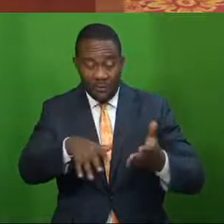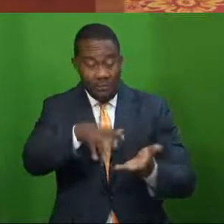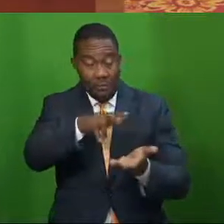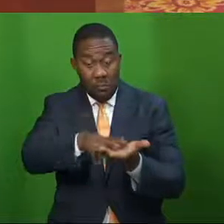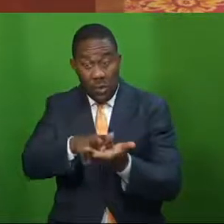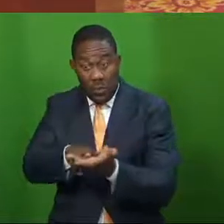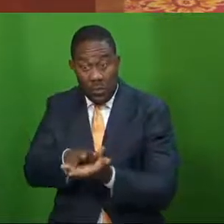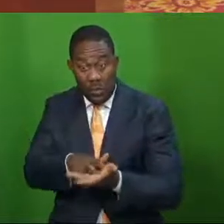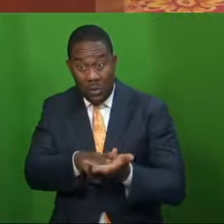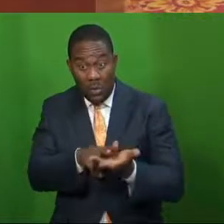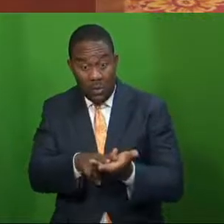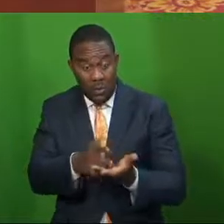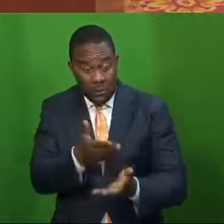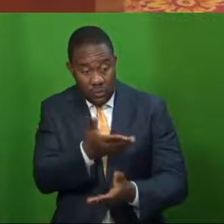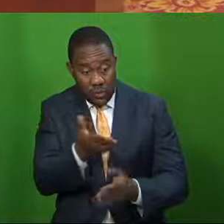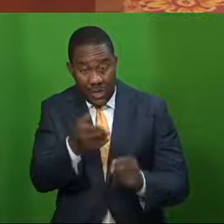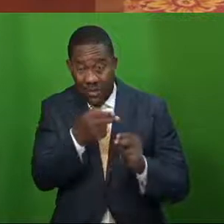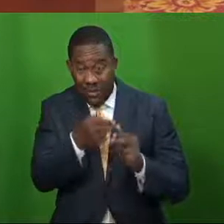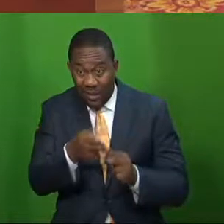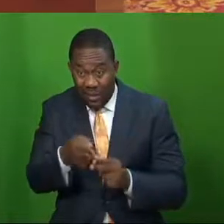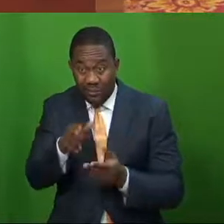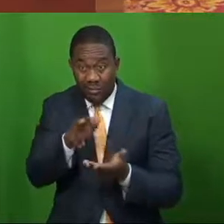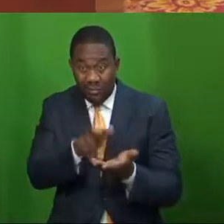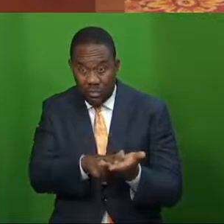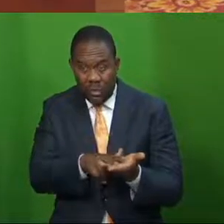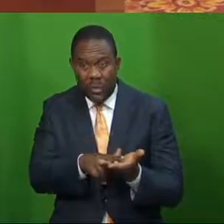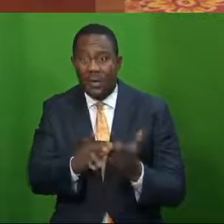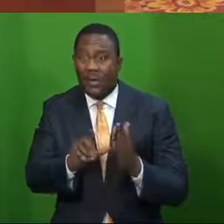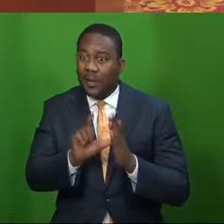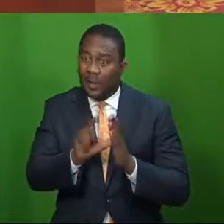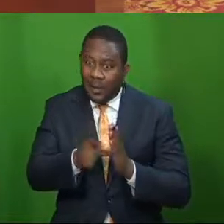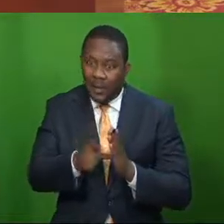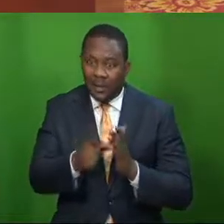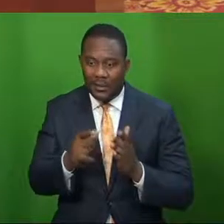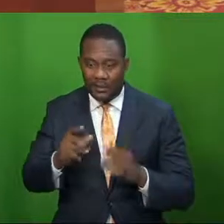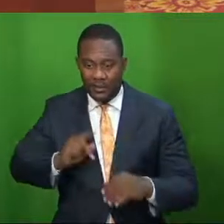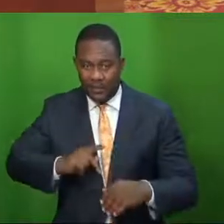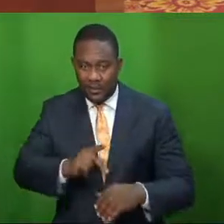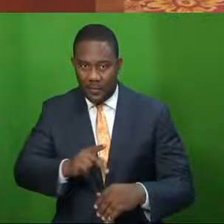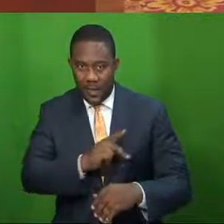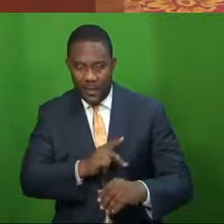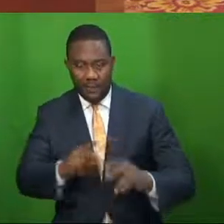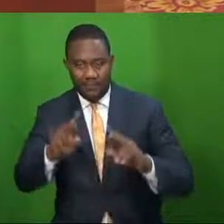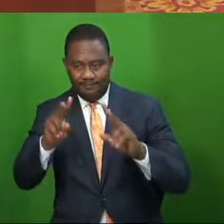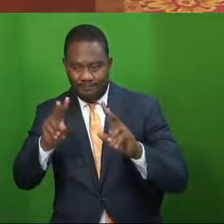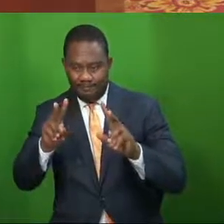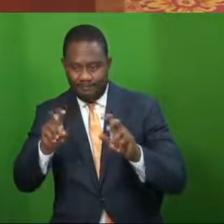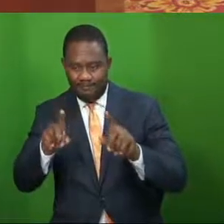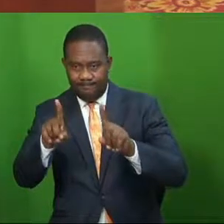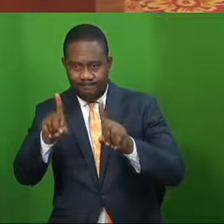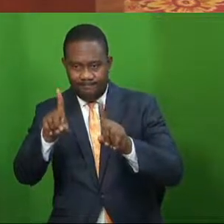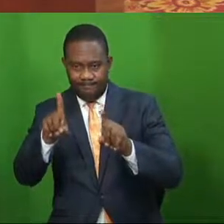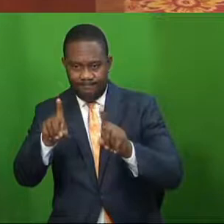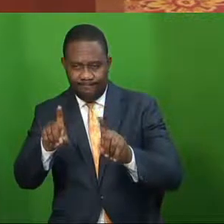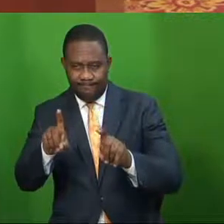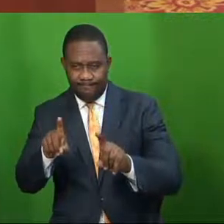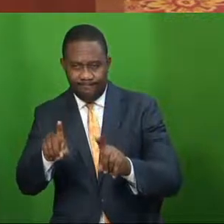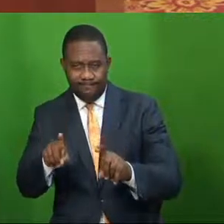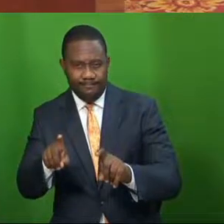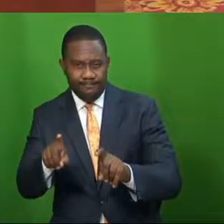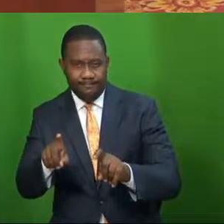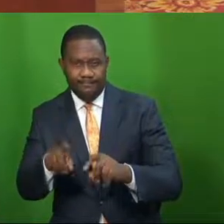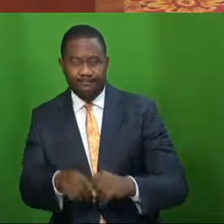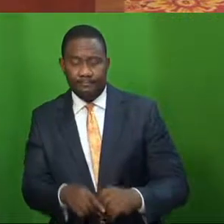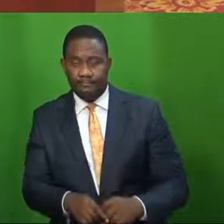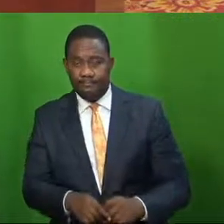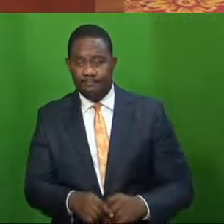approval process that Parliament would subject them to, when they are in place, then they,